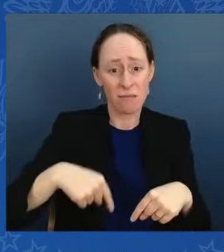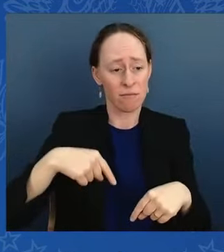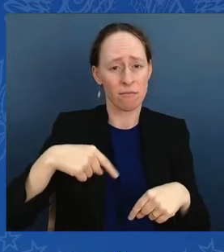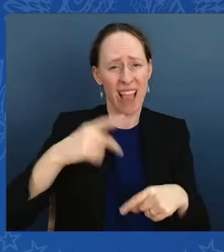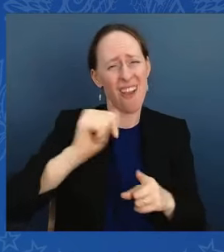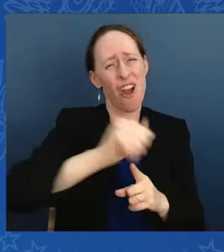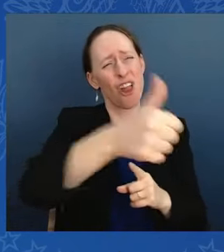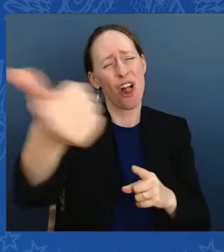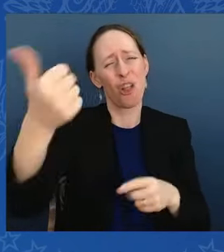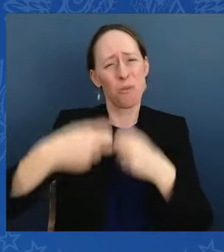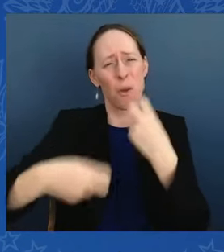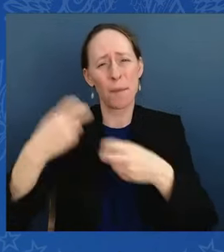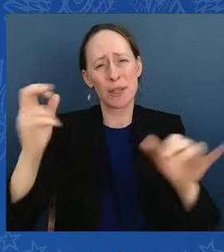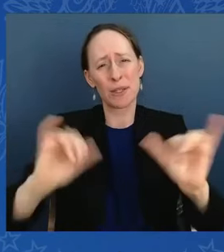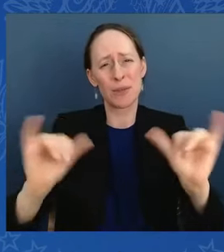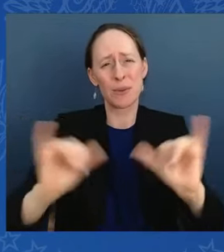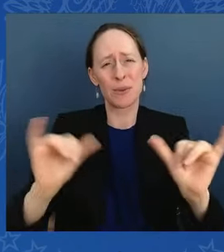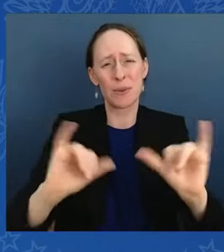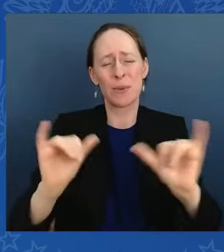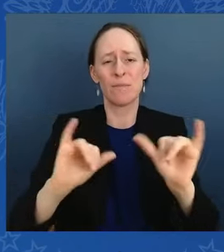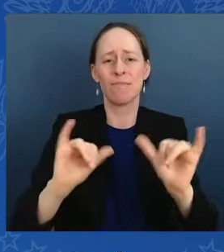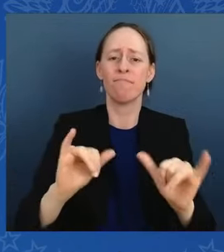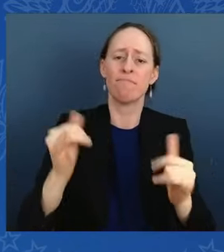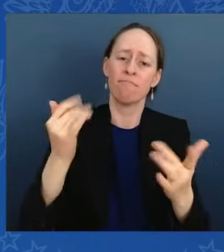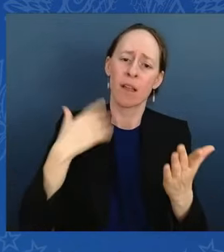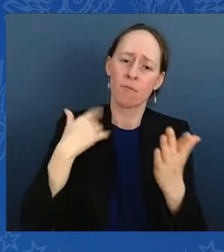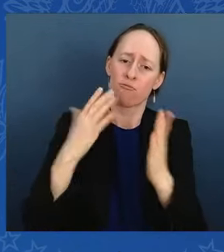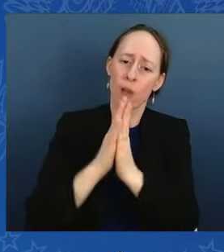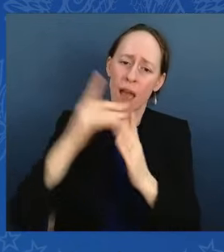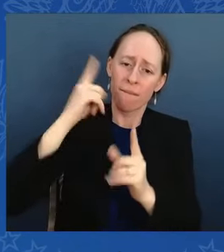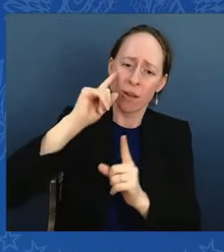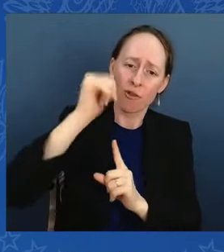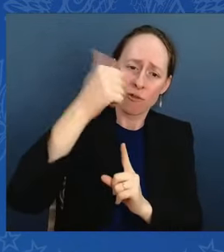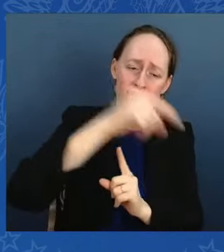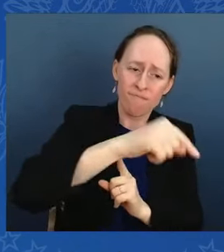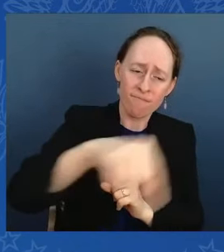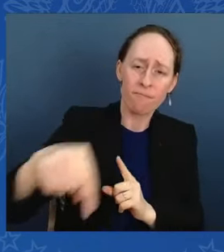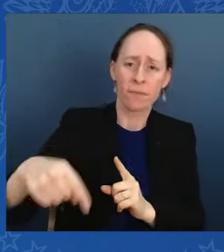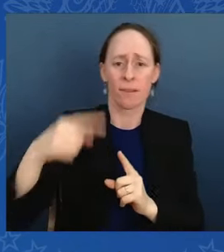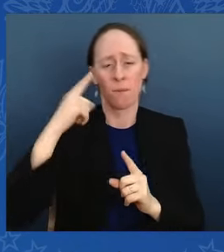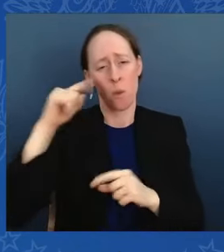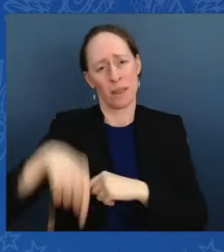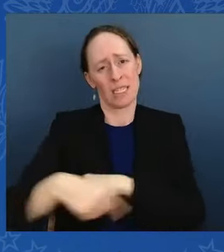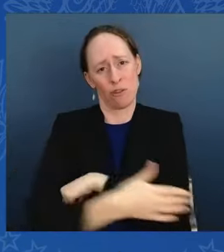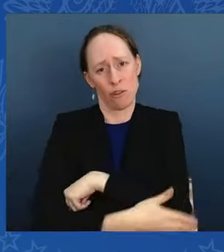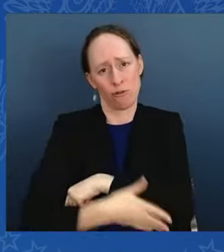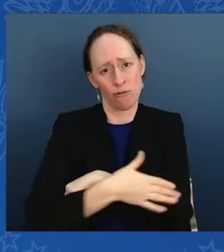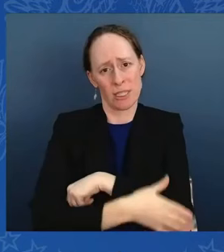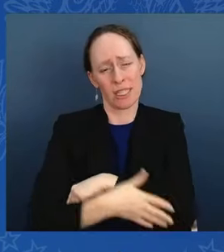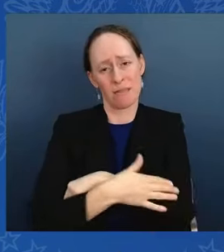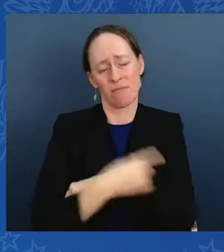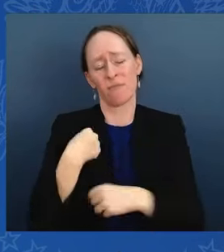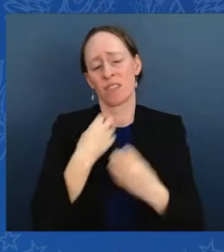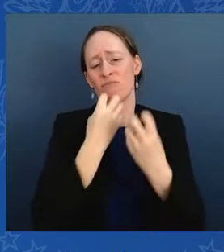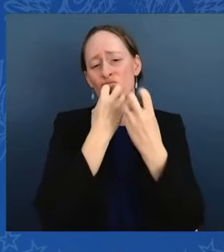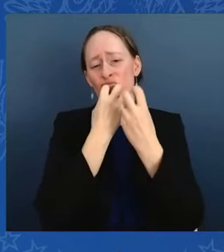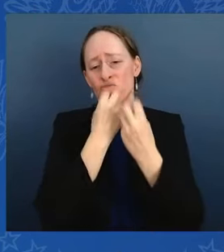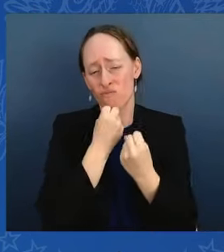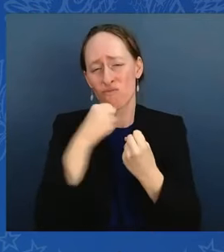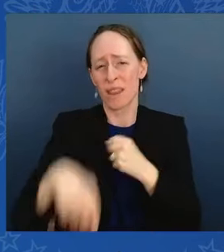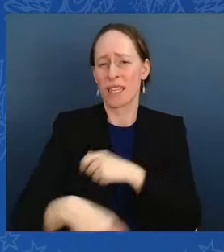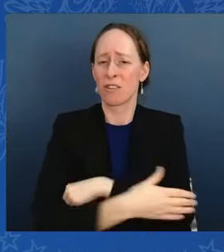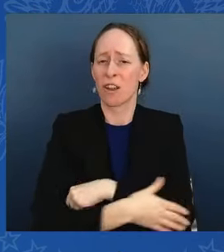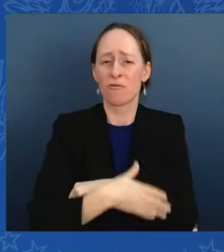for the perseverance of this country. I do love it, and I thank you for the opportunity of being here. I love this country. I love my state.